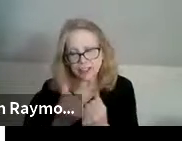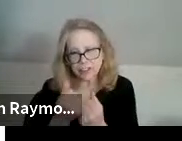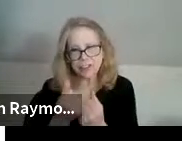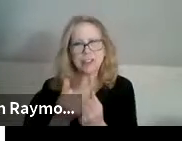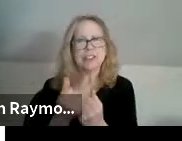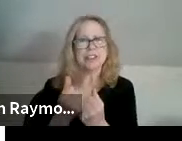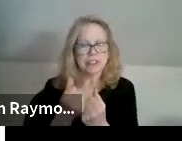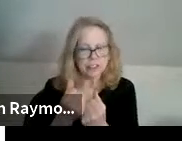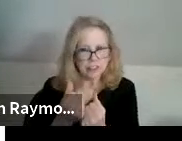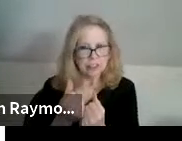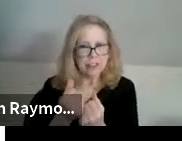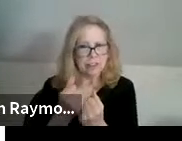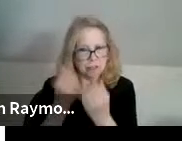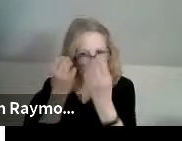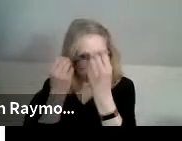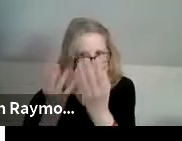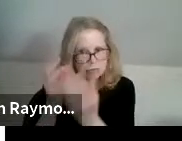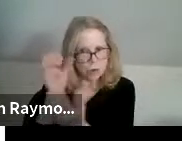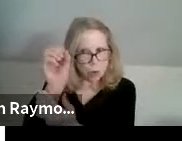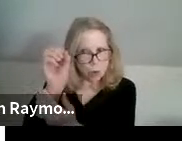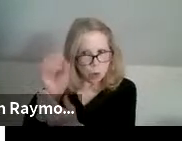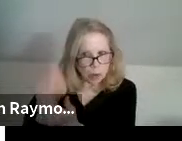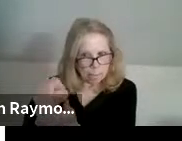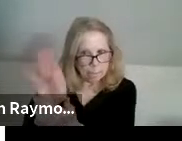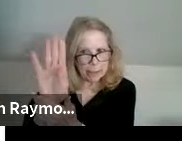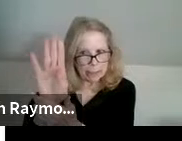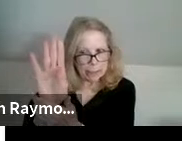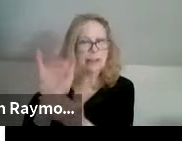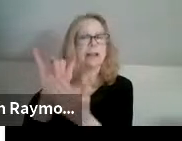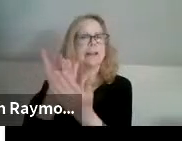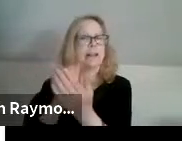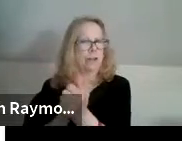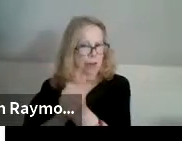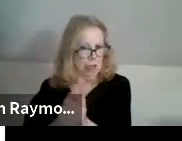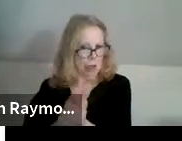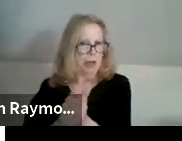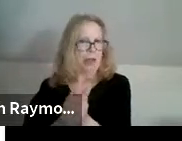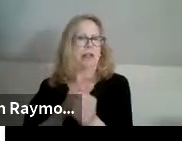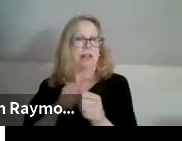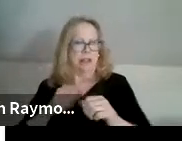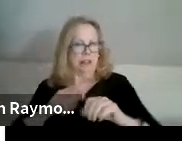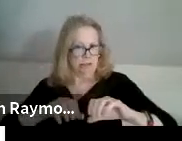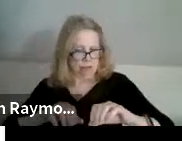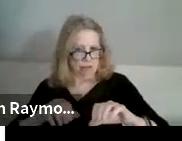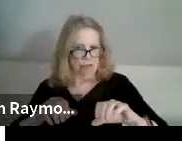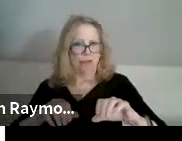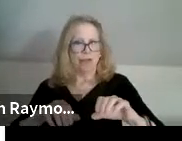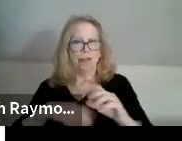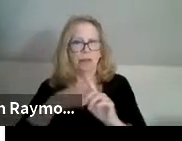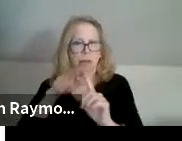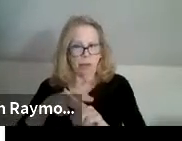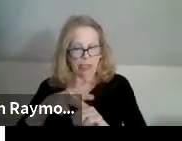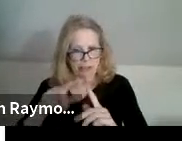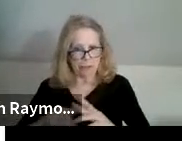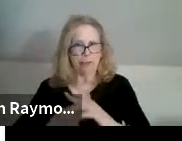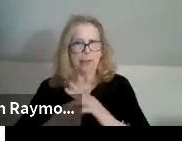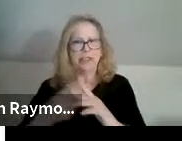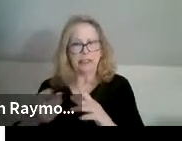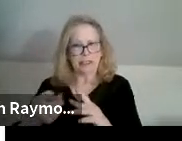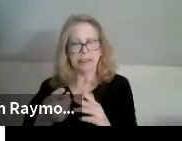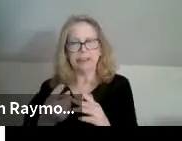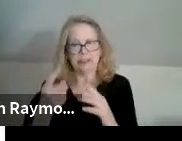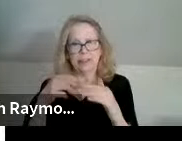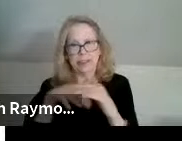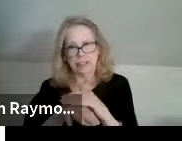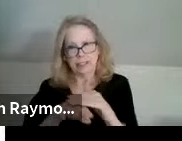clear to OMB, the Office of Management and Budget, that they are working on regulatory activities. Next slide, slide